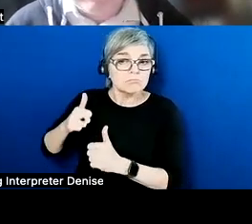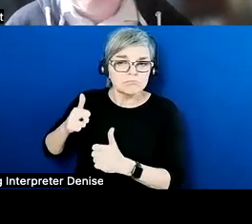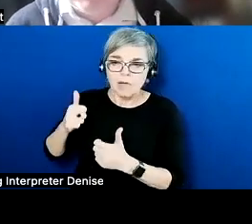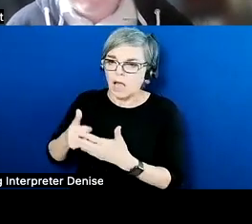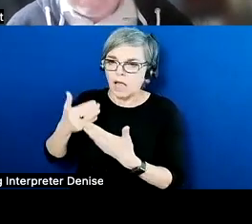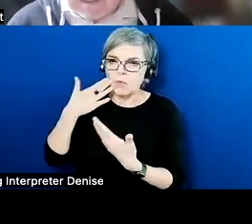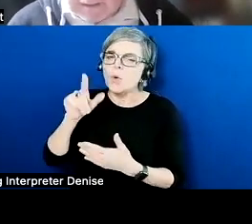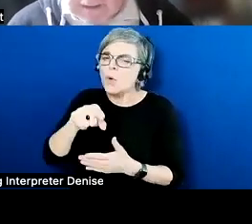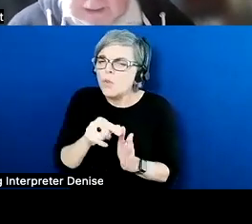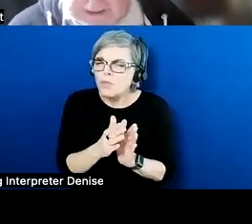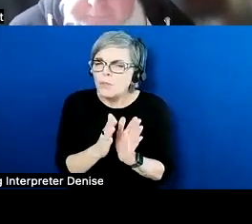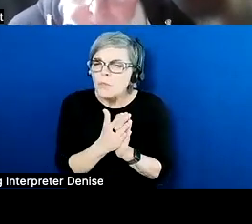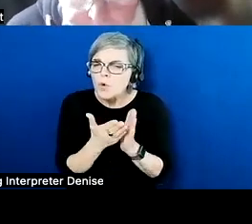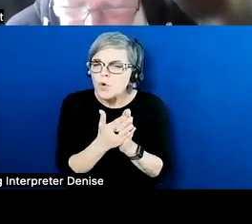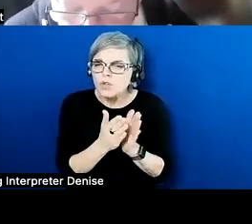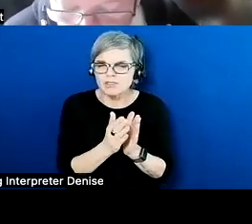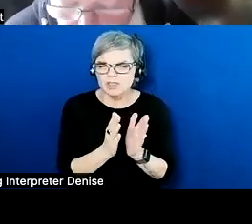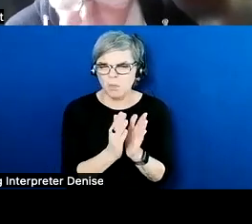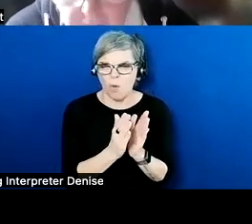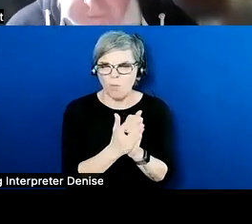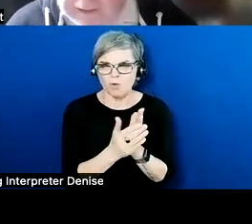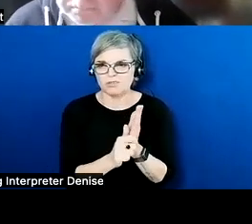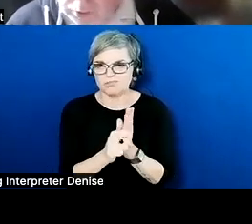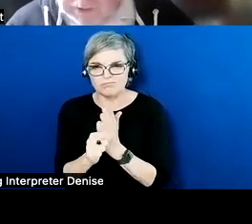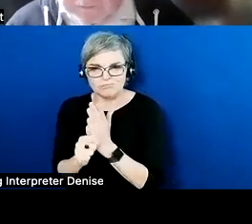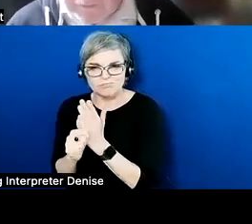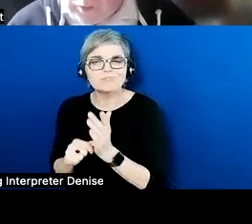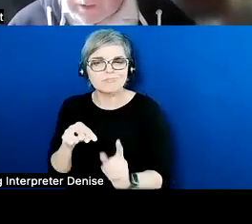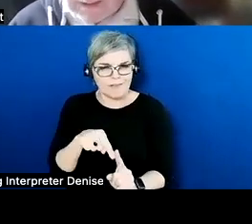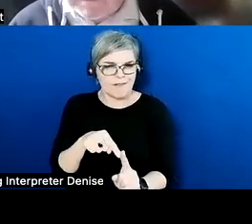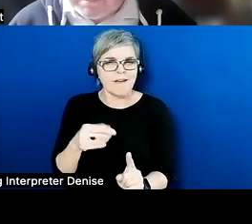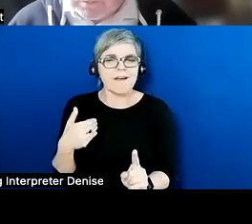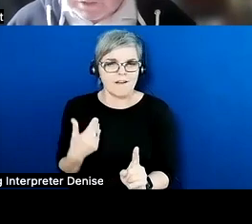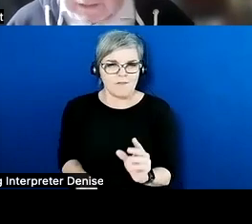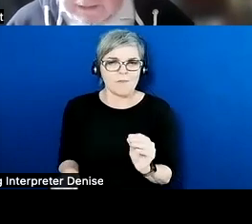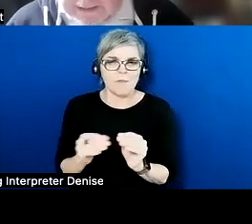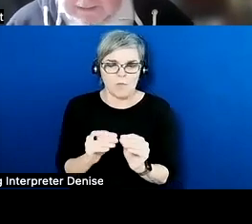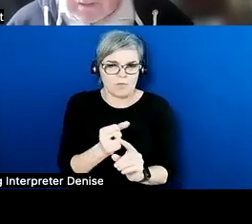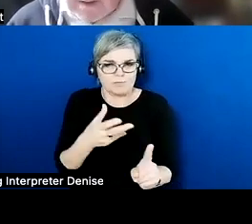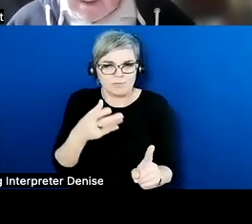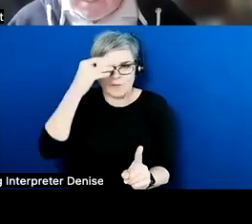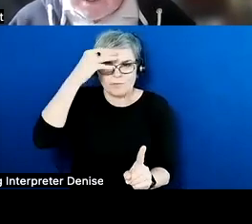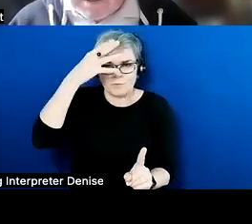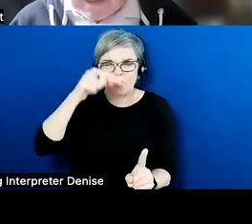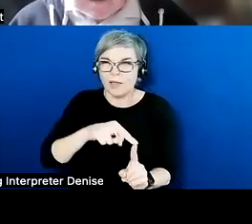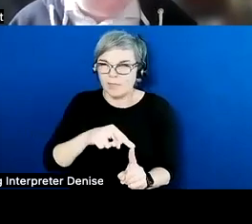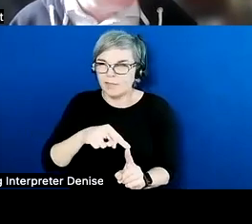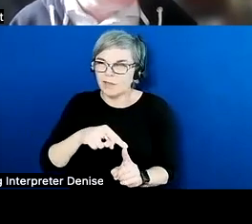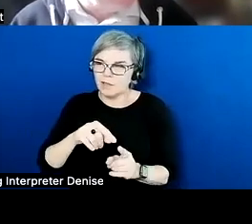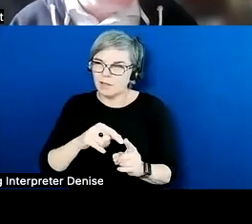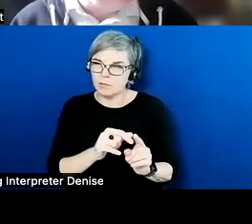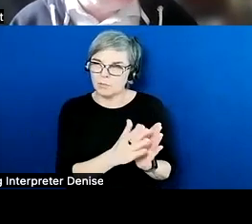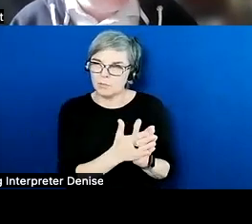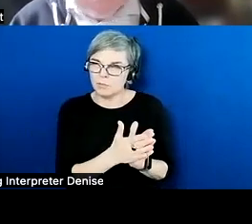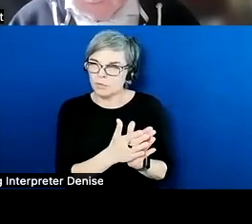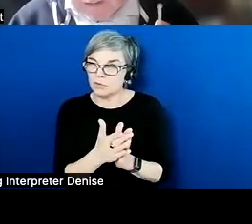that later. I think in booklet 4 it gives more detail about